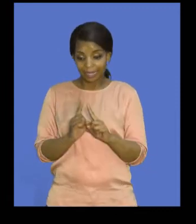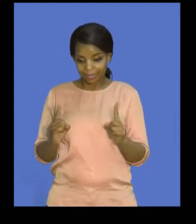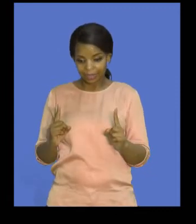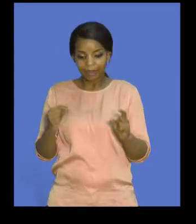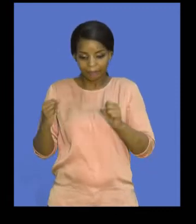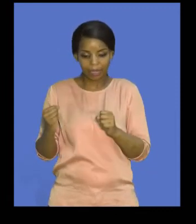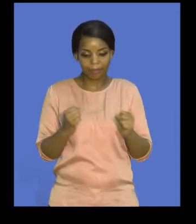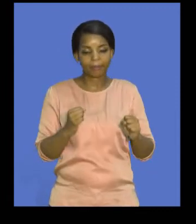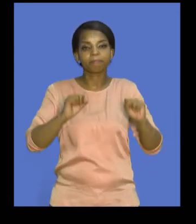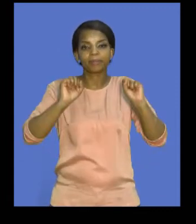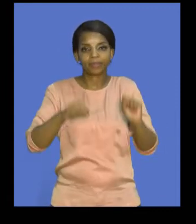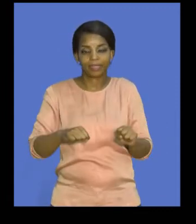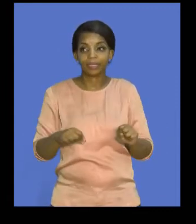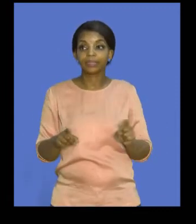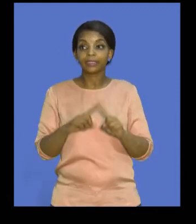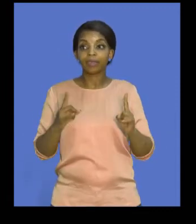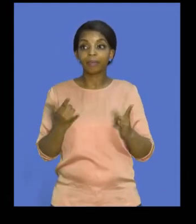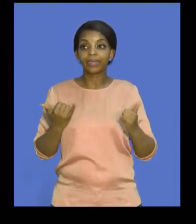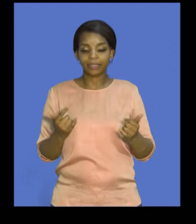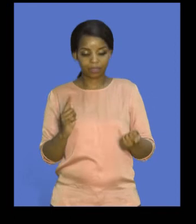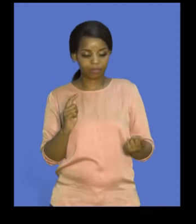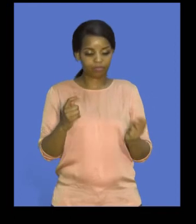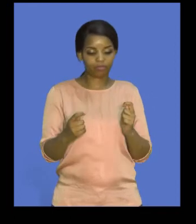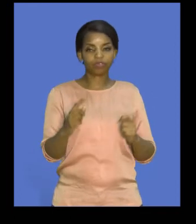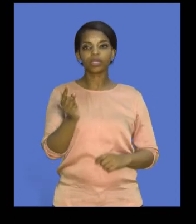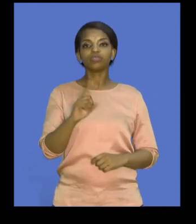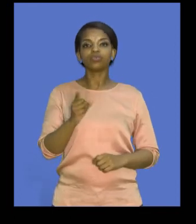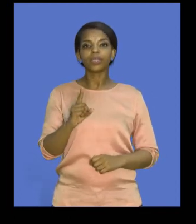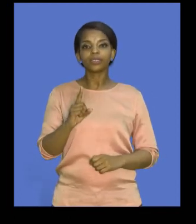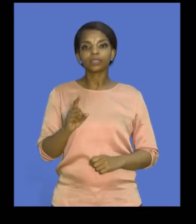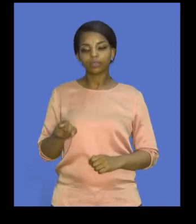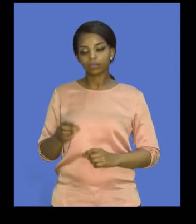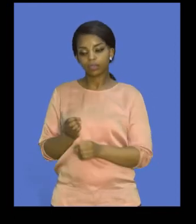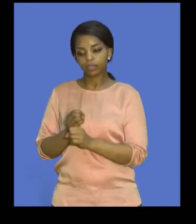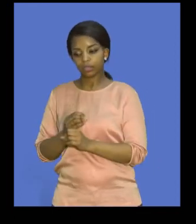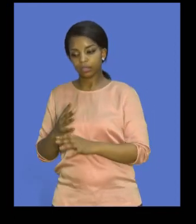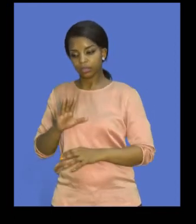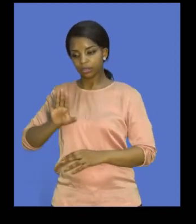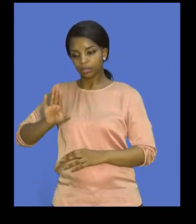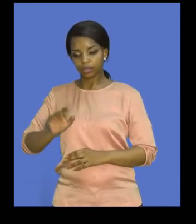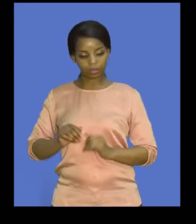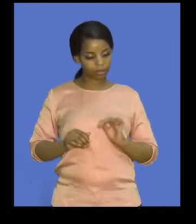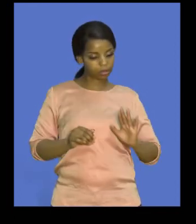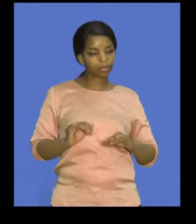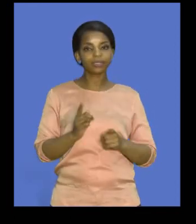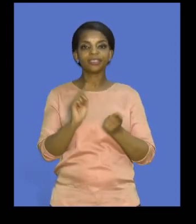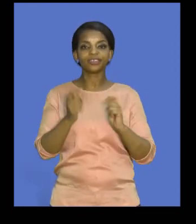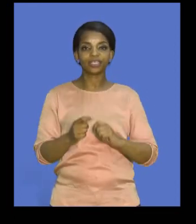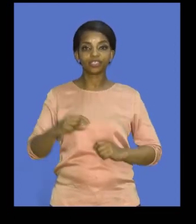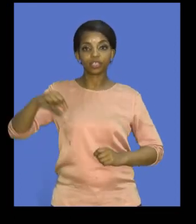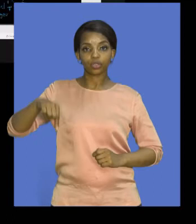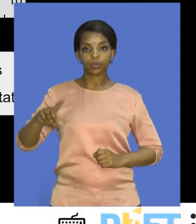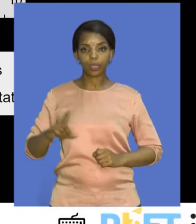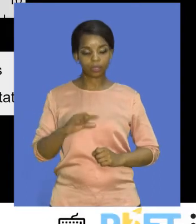to realize that we are changing both charges. Now, the initial value of, if we can go back to